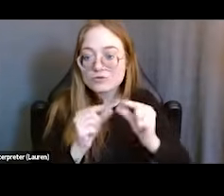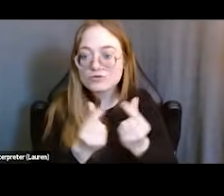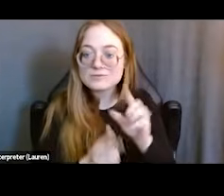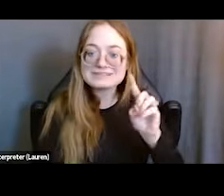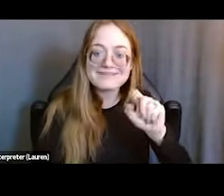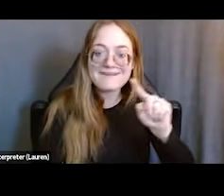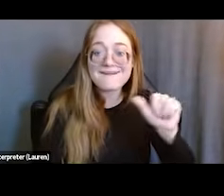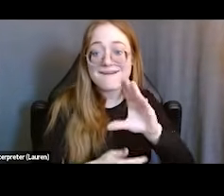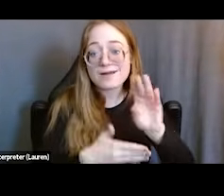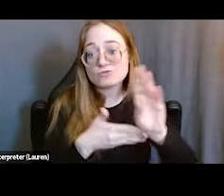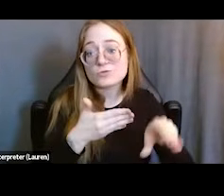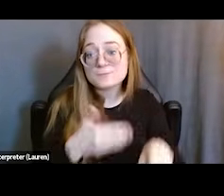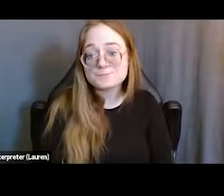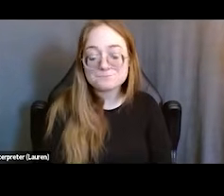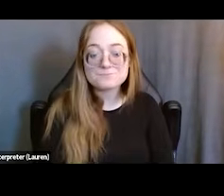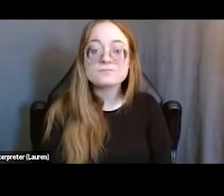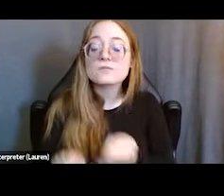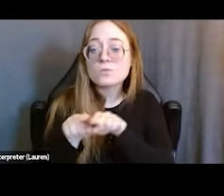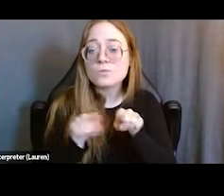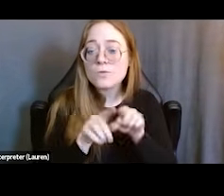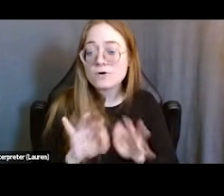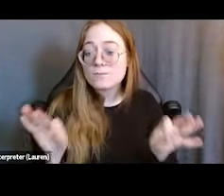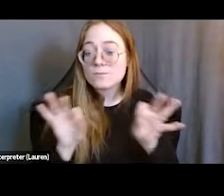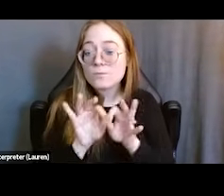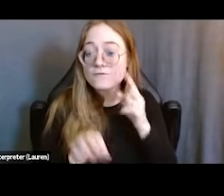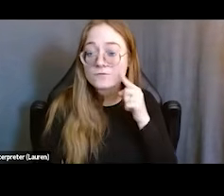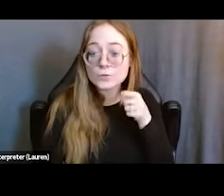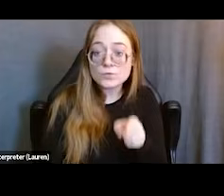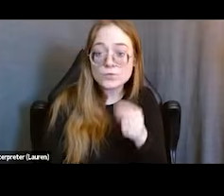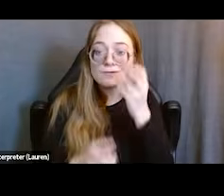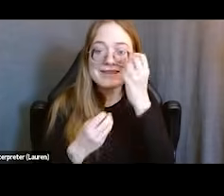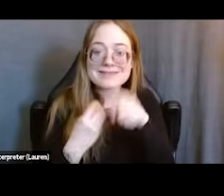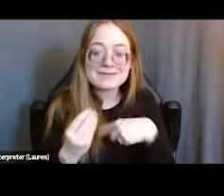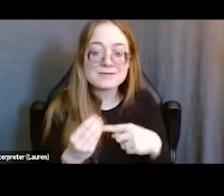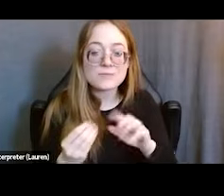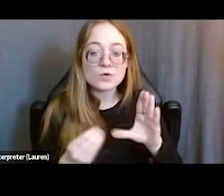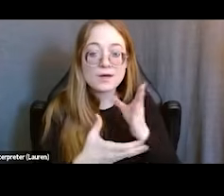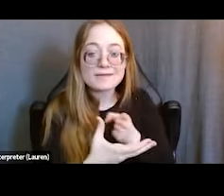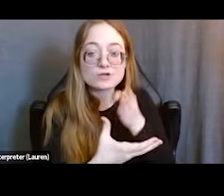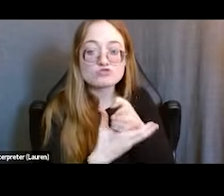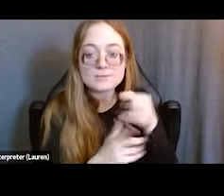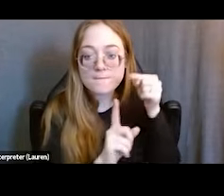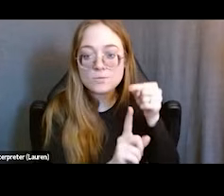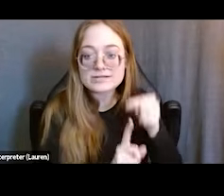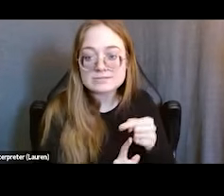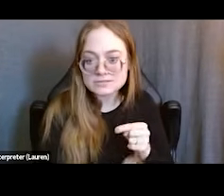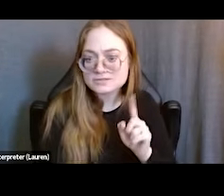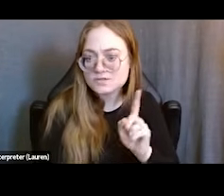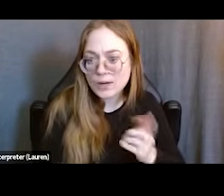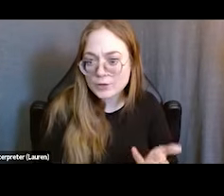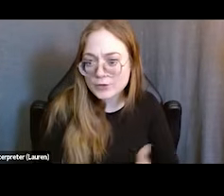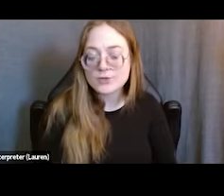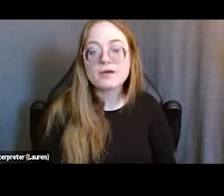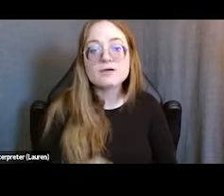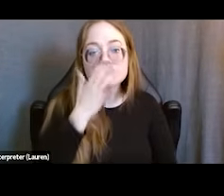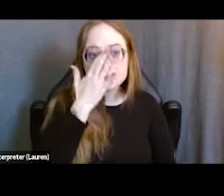outcome. It's also important for you to think about what your interruption points are. When